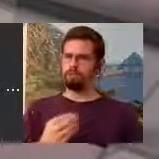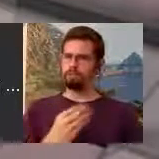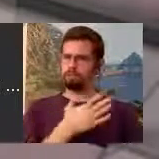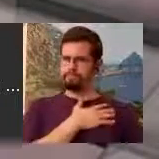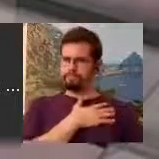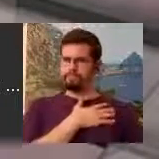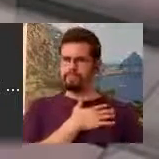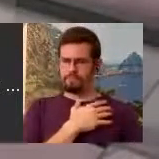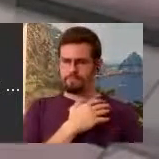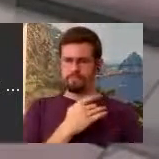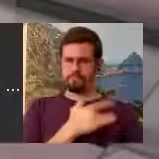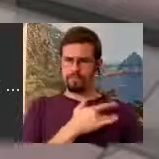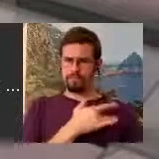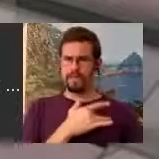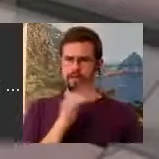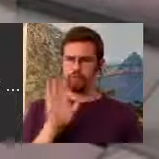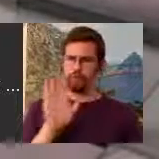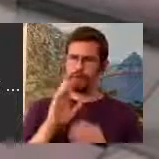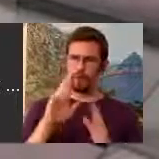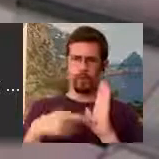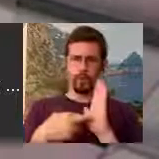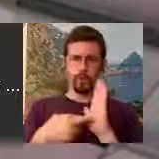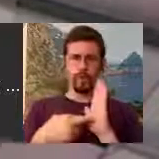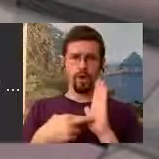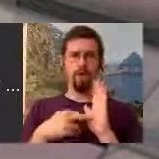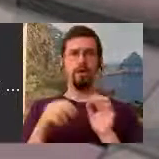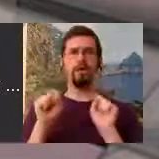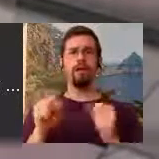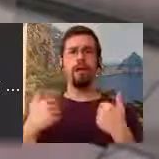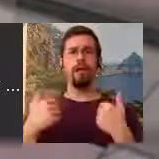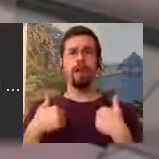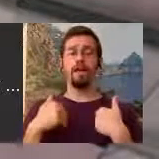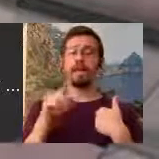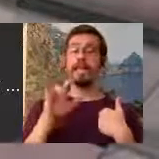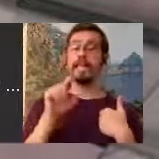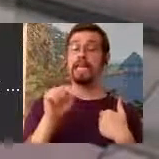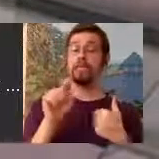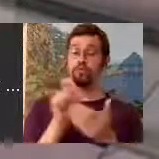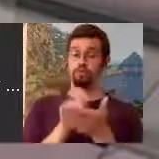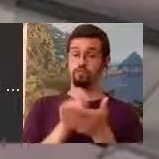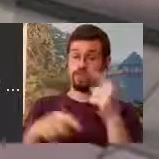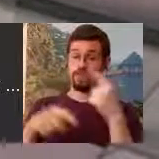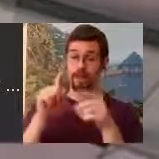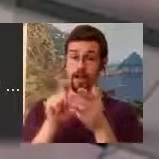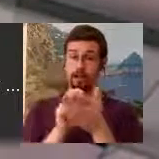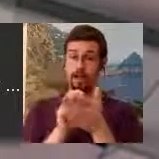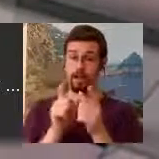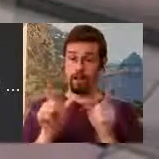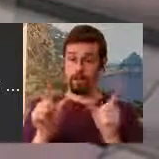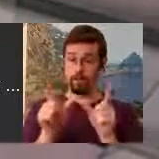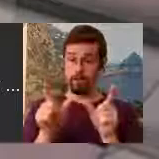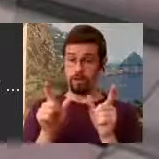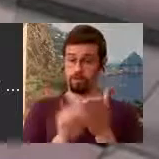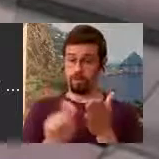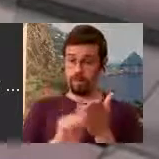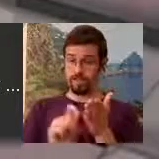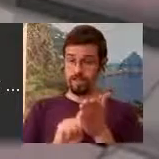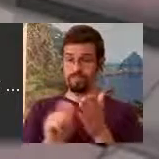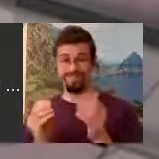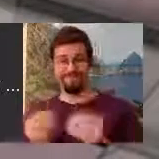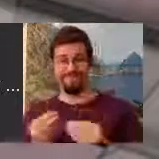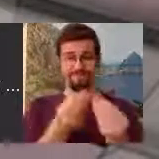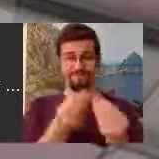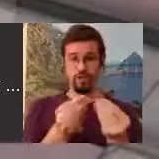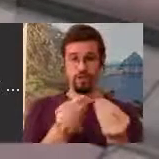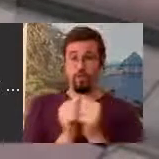goal, which is to bring literacy in written Tunisian Sign Language through the Avatar. So thank you